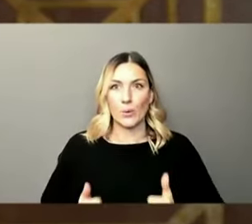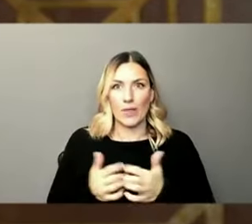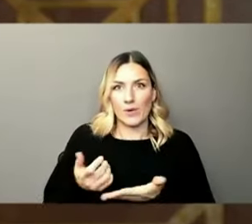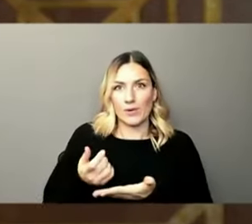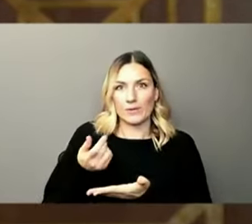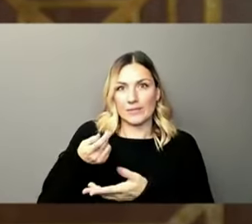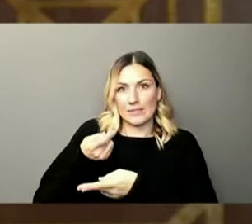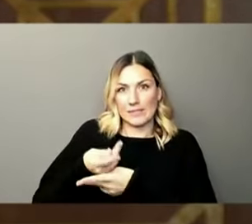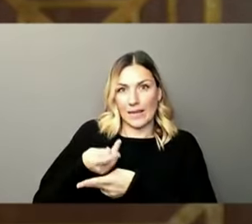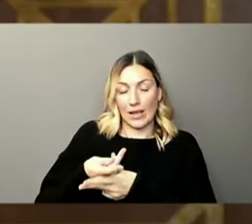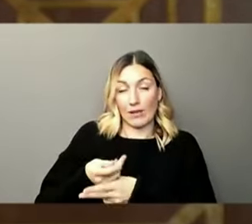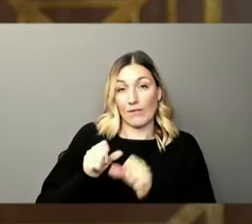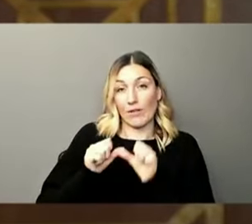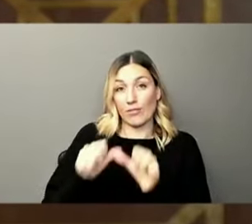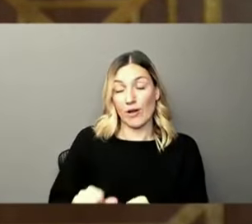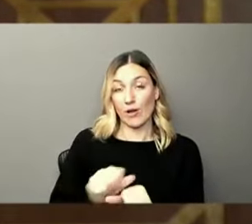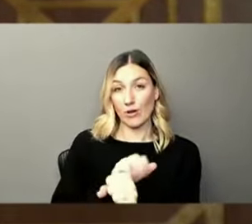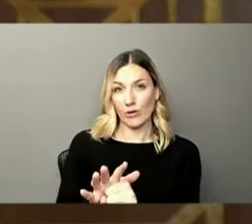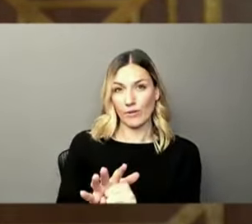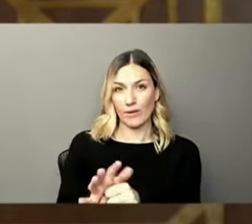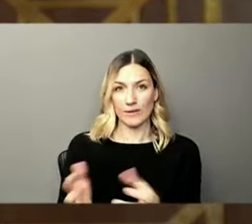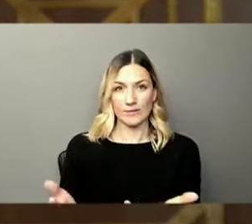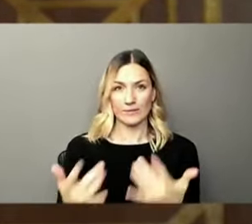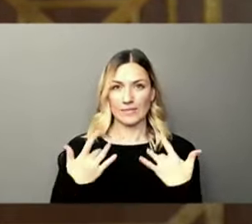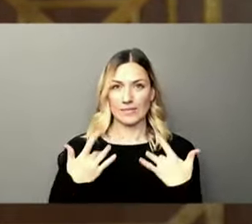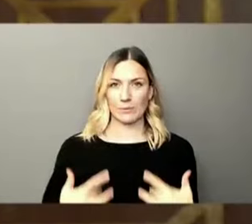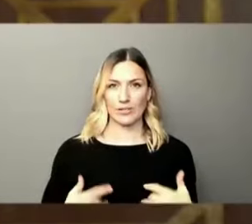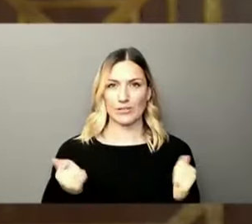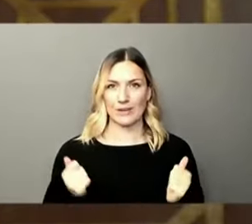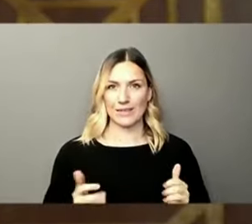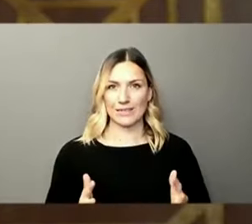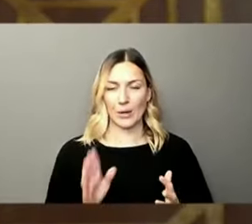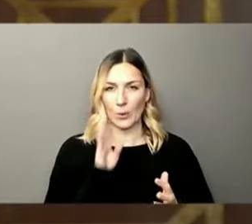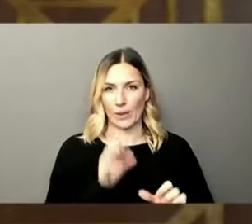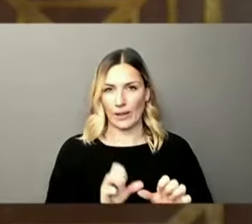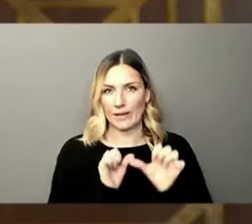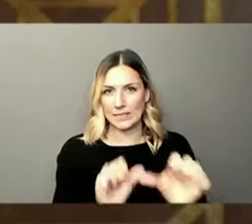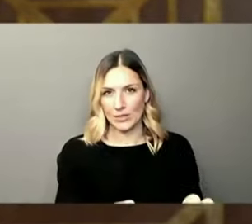as it needs to be treated, then the depression and anxiety are going to continue.